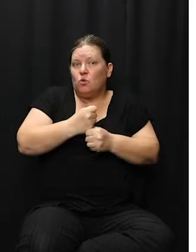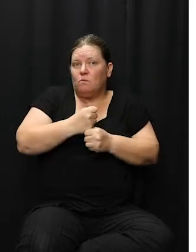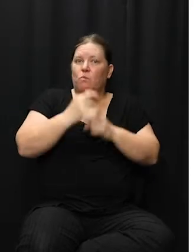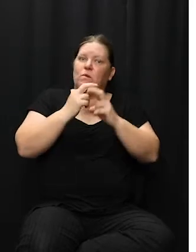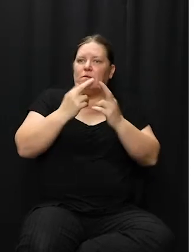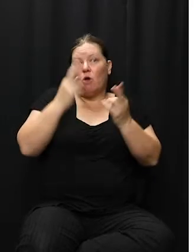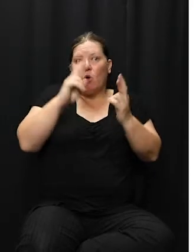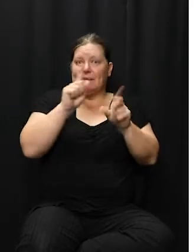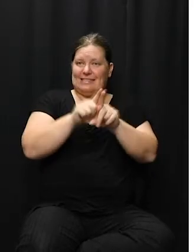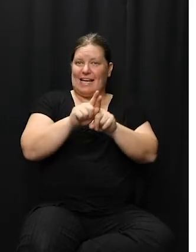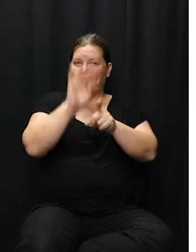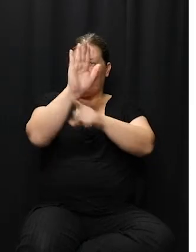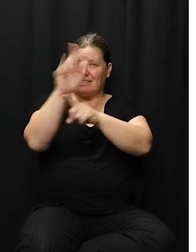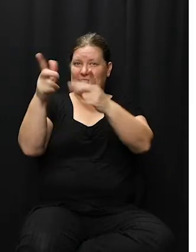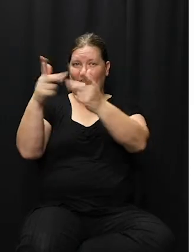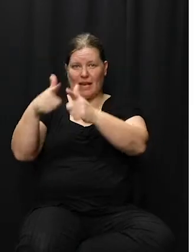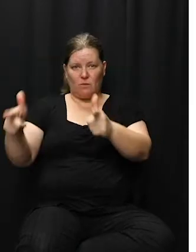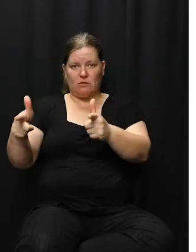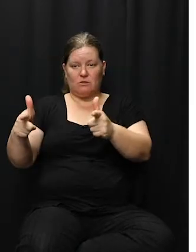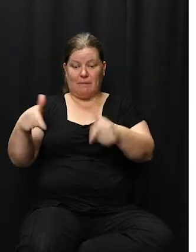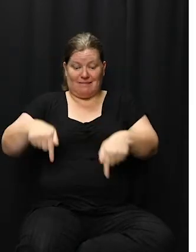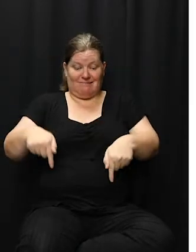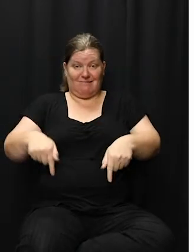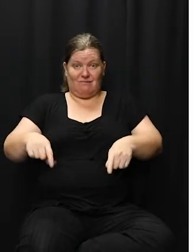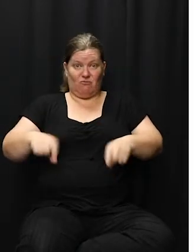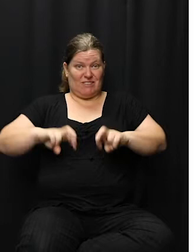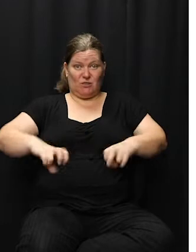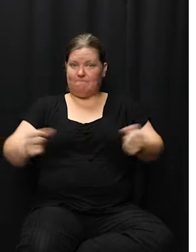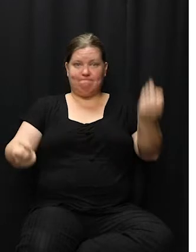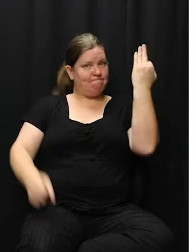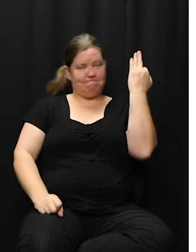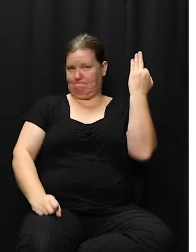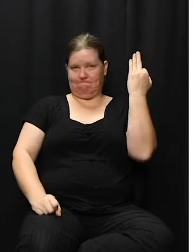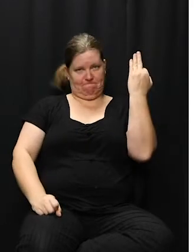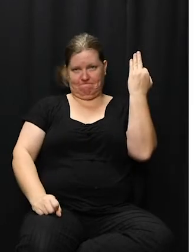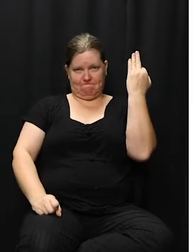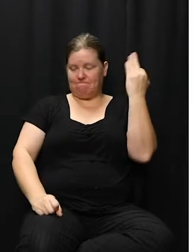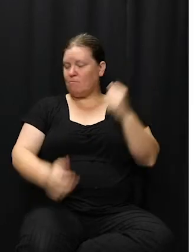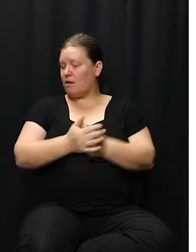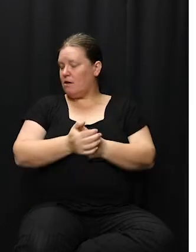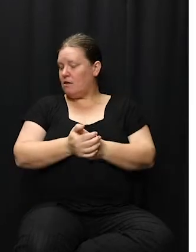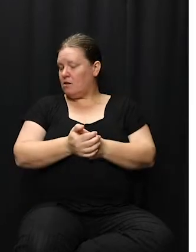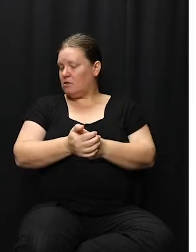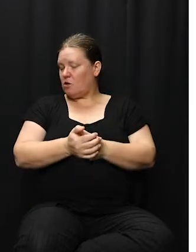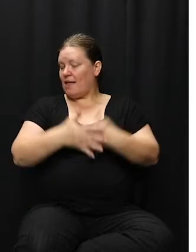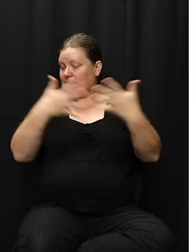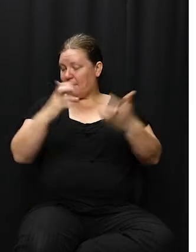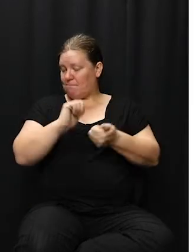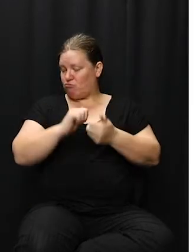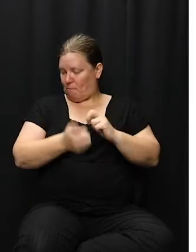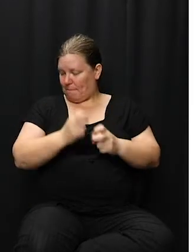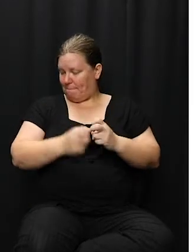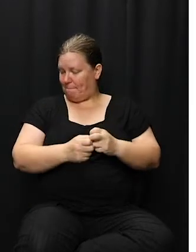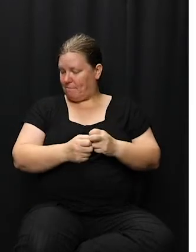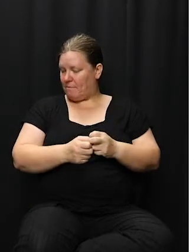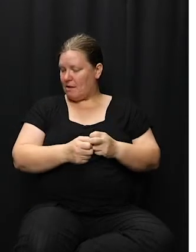people do this or children do that. And if you say, well, where's that information from? They'll say, oh, it's in an overseas tool, but we don't actually